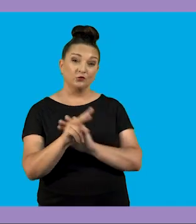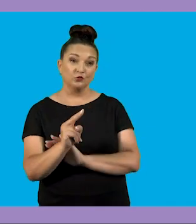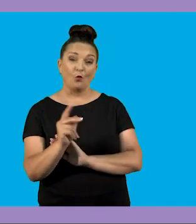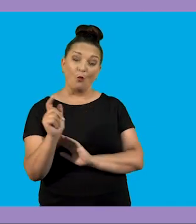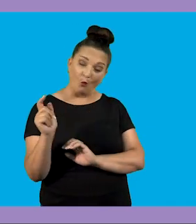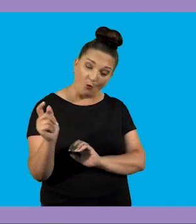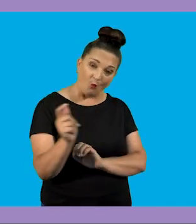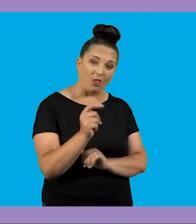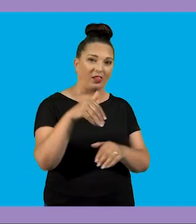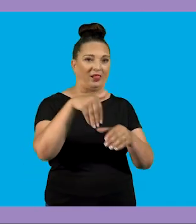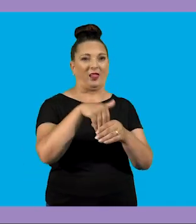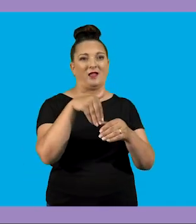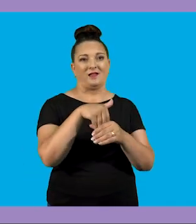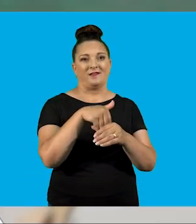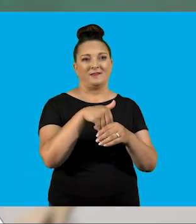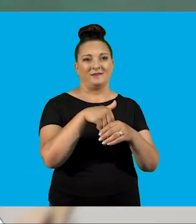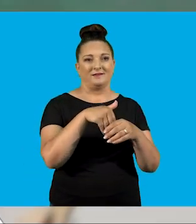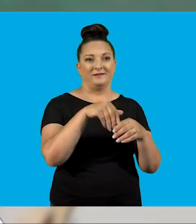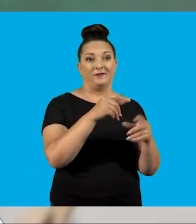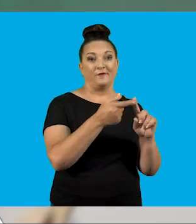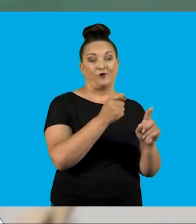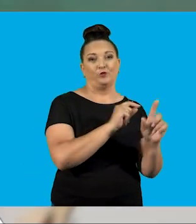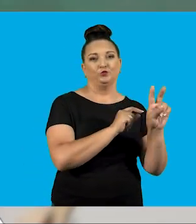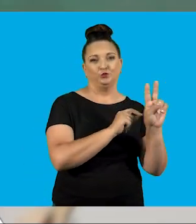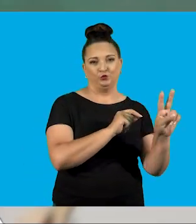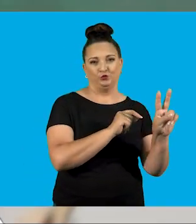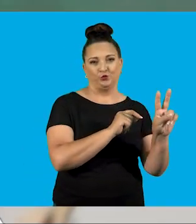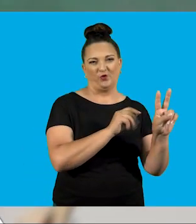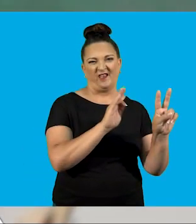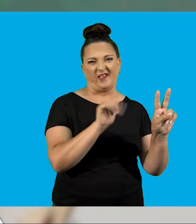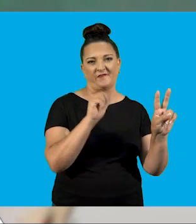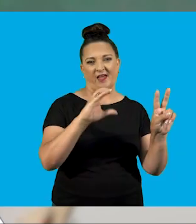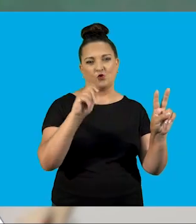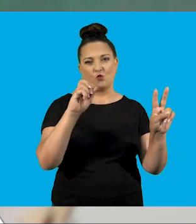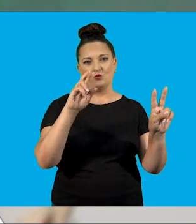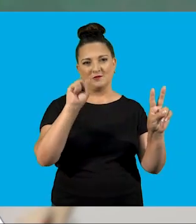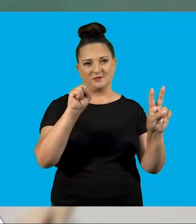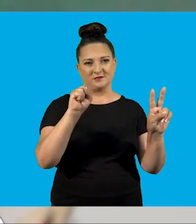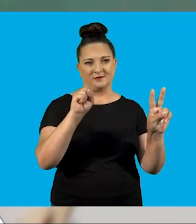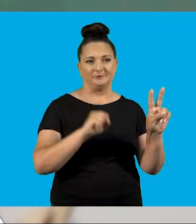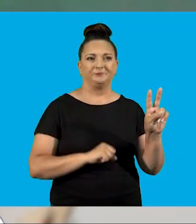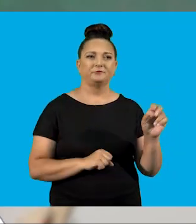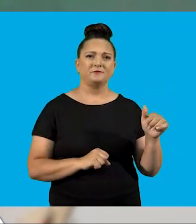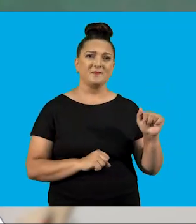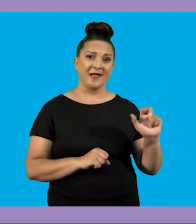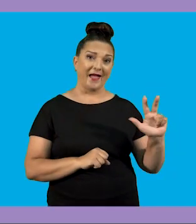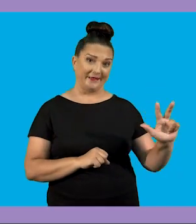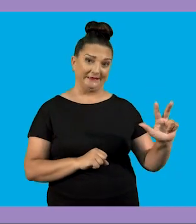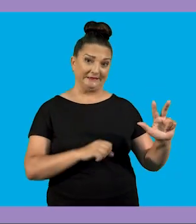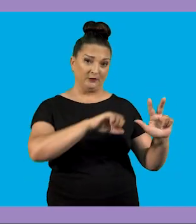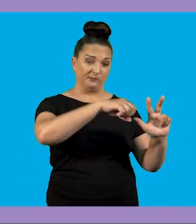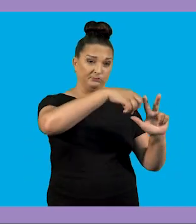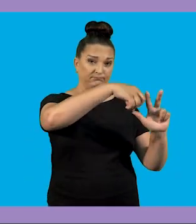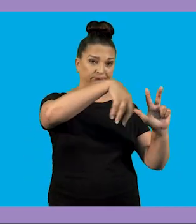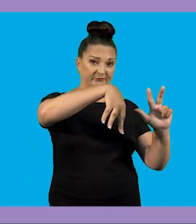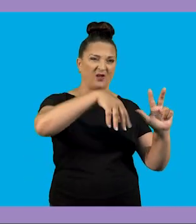and a negative 2, all of those are factors of 2. Let's look at the 8. So what are the factors